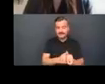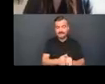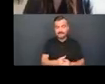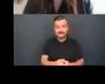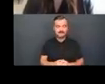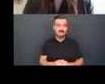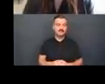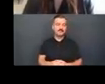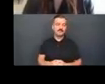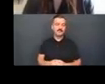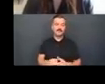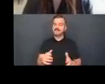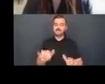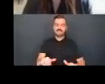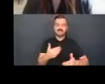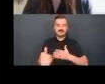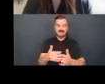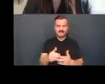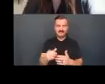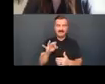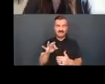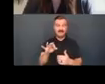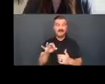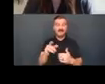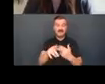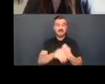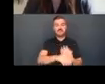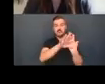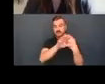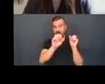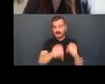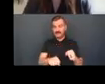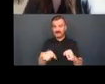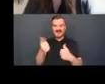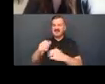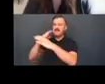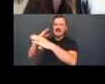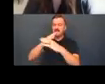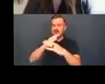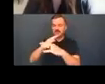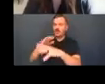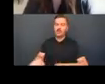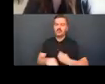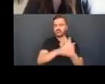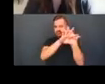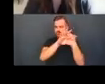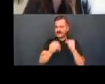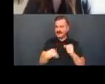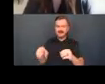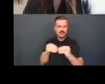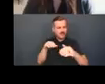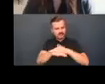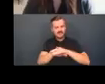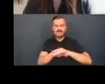But even if telemedicine is able to overcome the remaining barriers and genuinely increase access to medical attention,